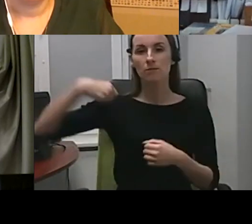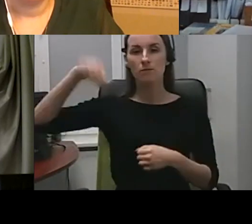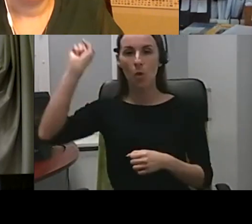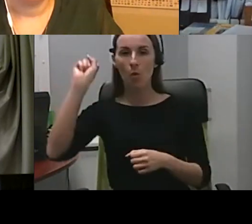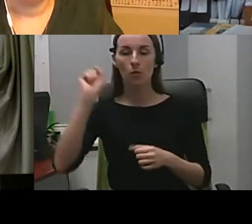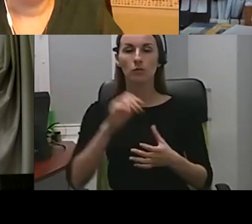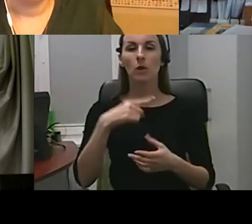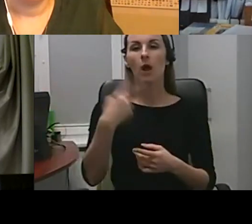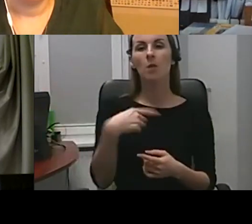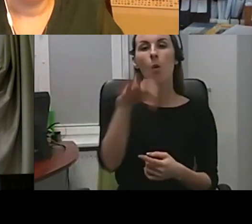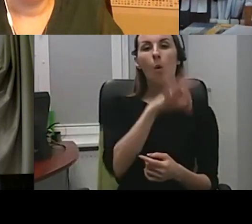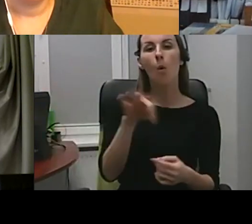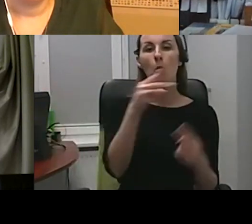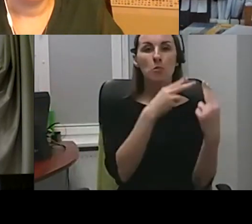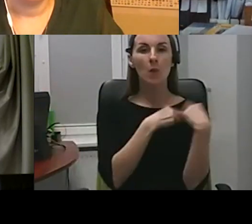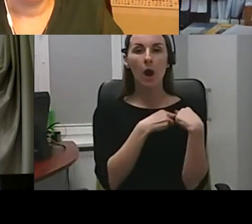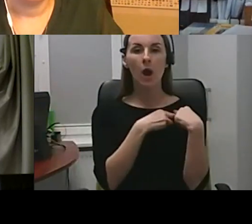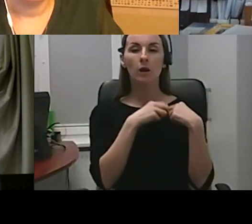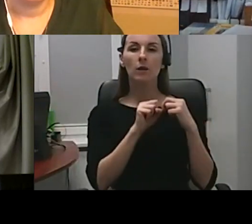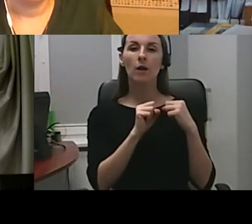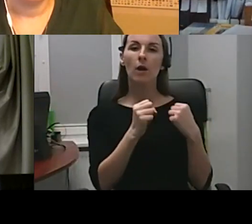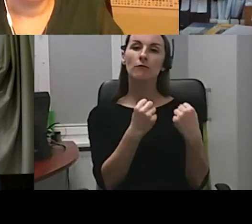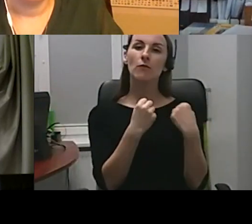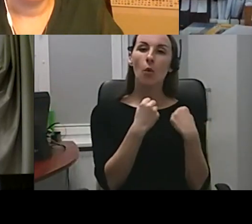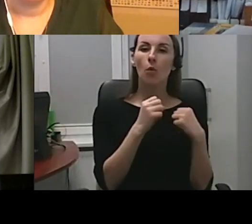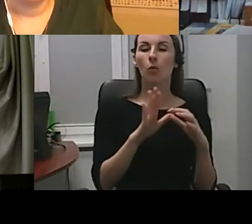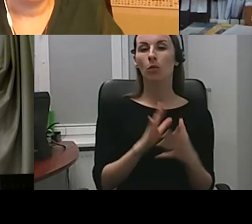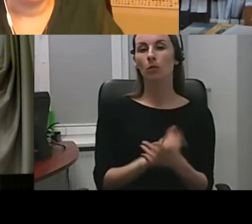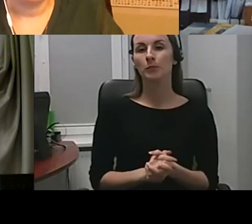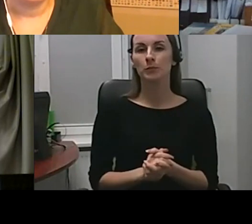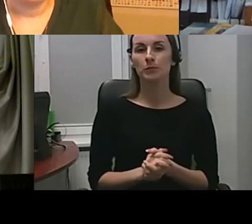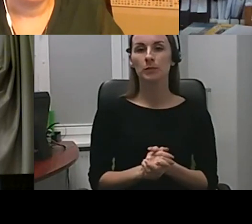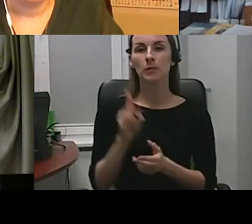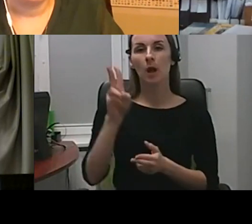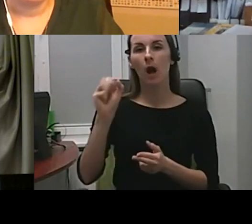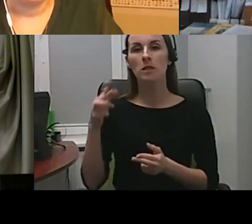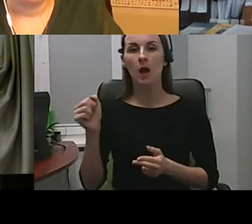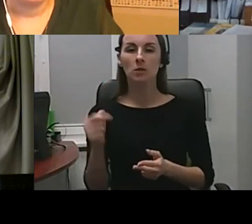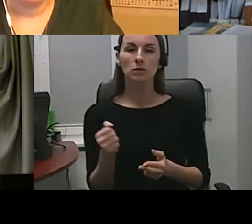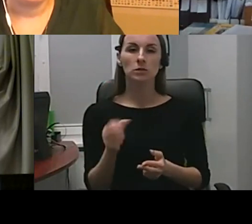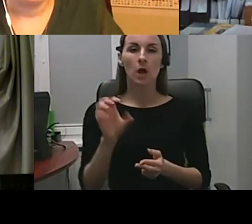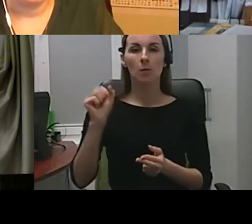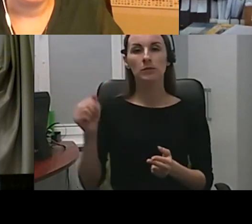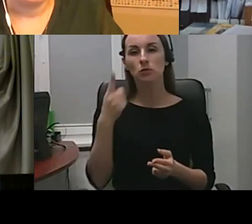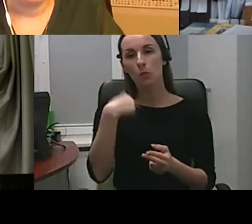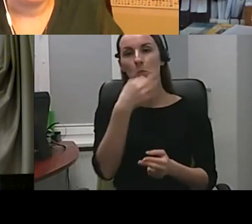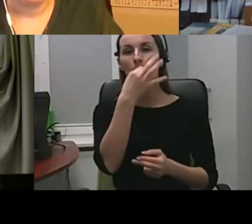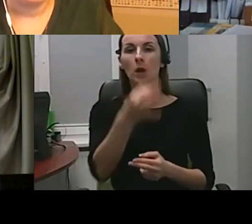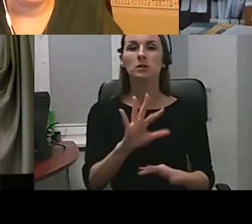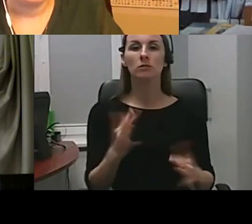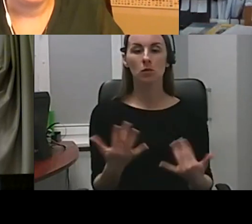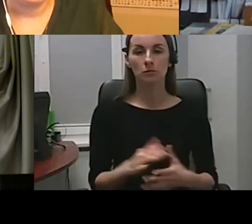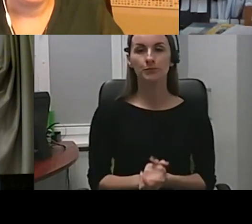our Canadian ambassador could also say something on it, because this was a strong issue for the Canadians for